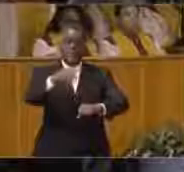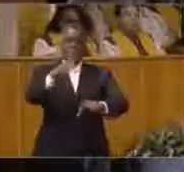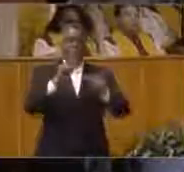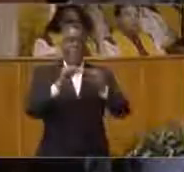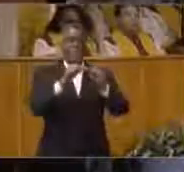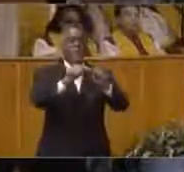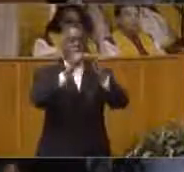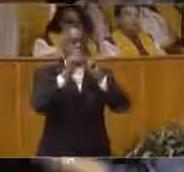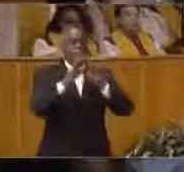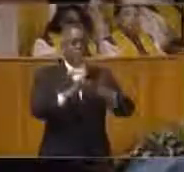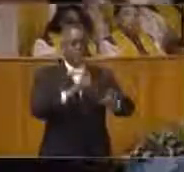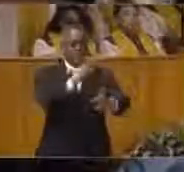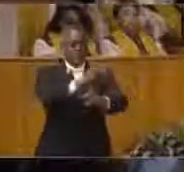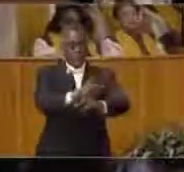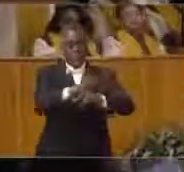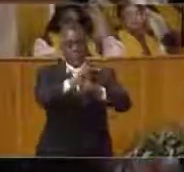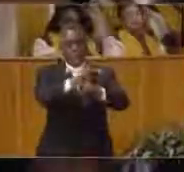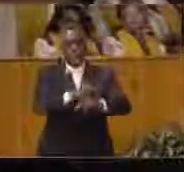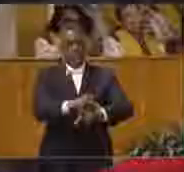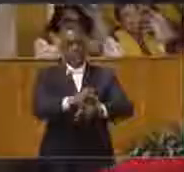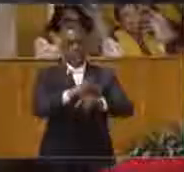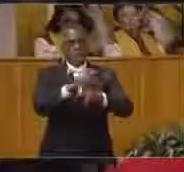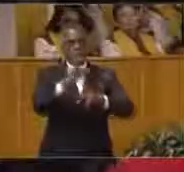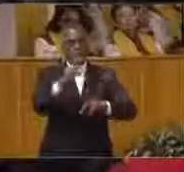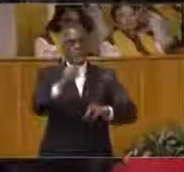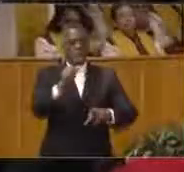bless you. Jasmine, take care of yourself. Be blessed.